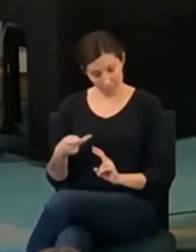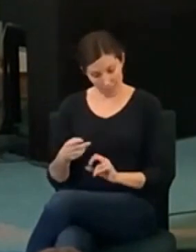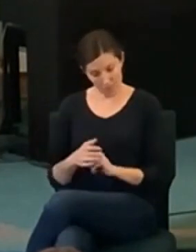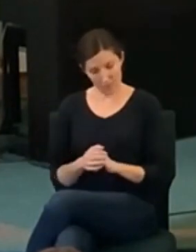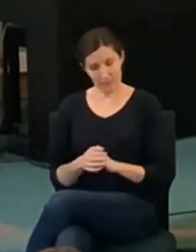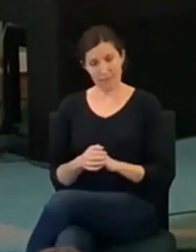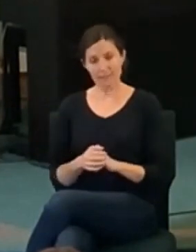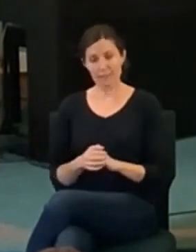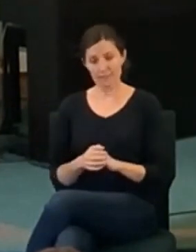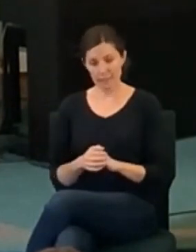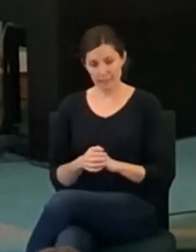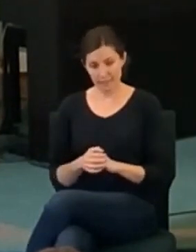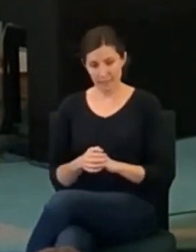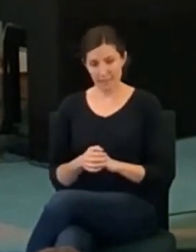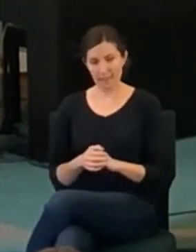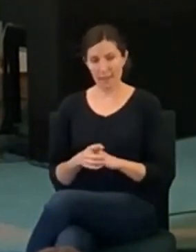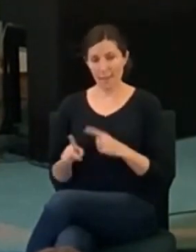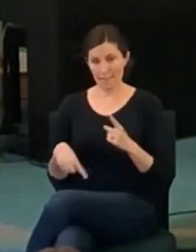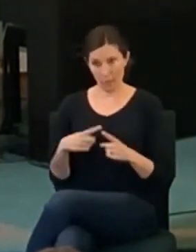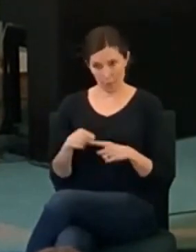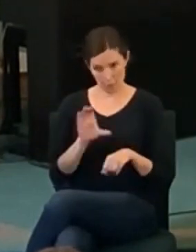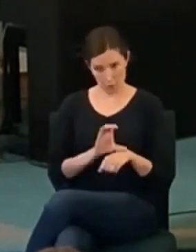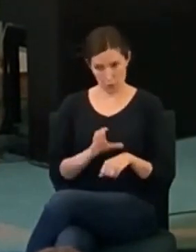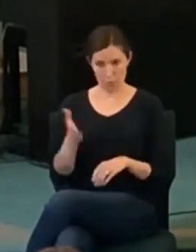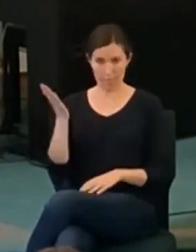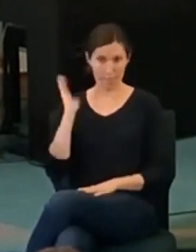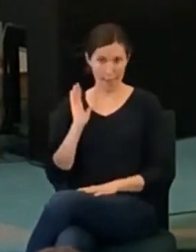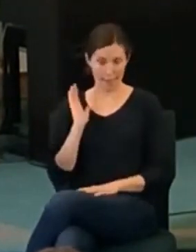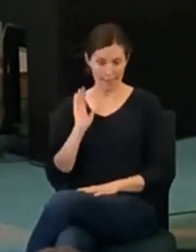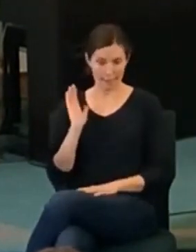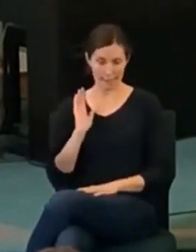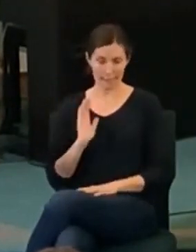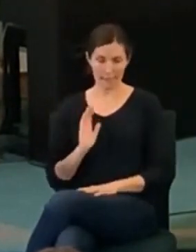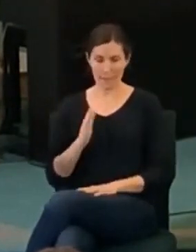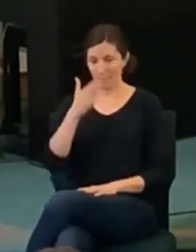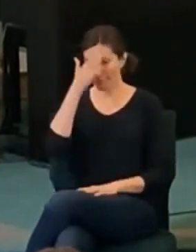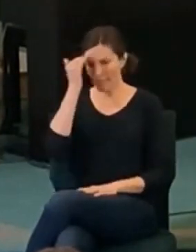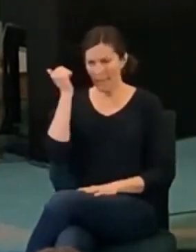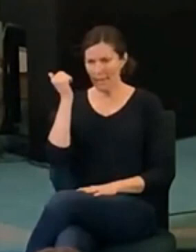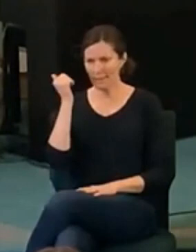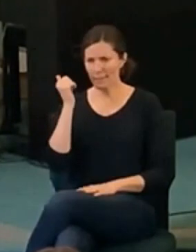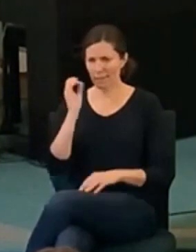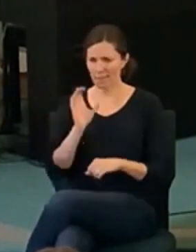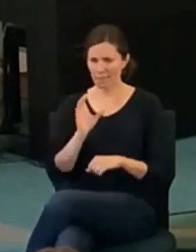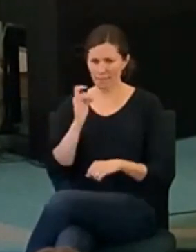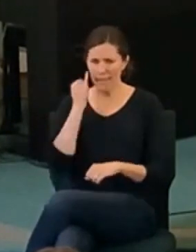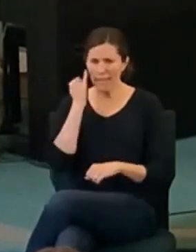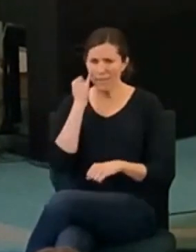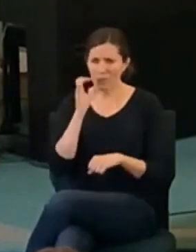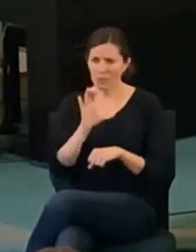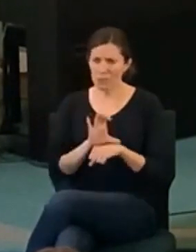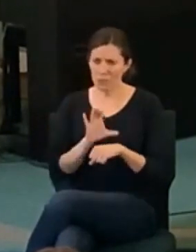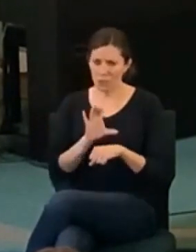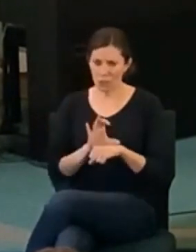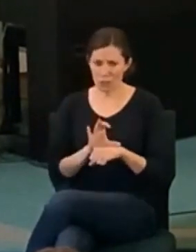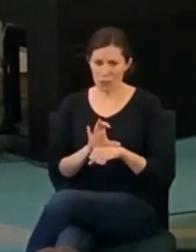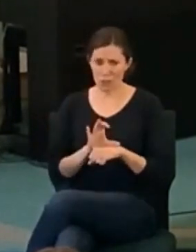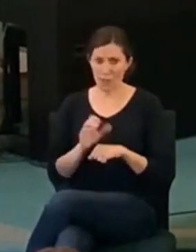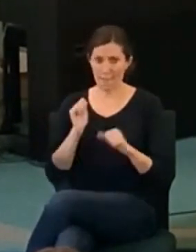church family is and how we act. And this story today that we read, that Betsy read for